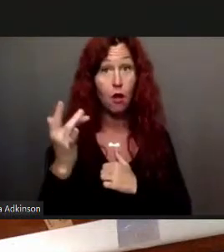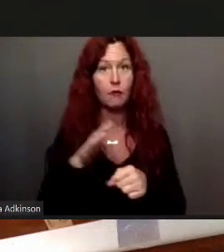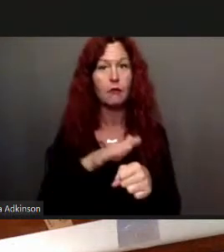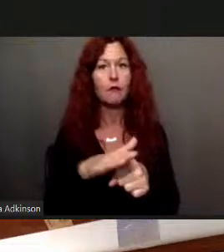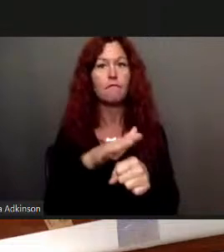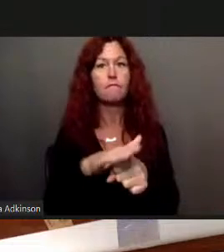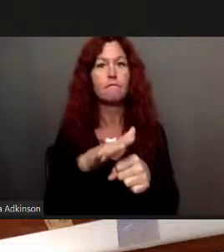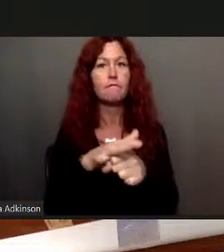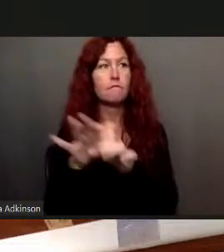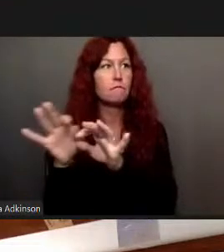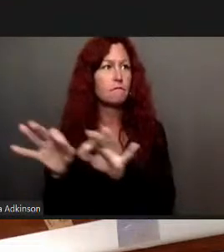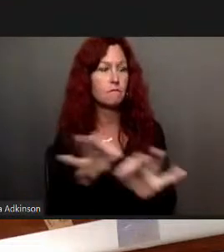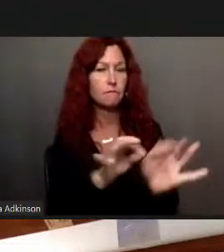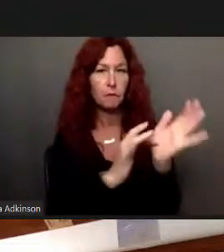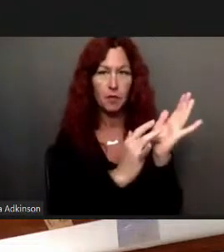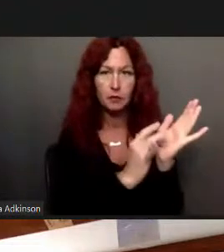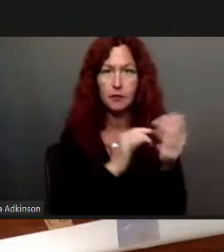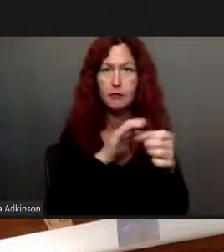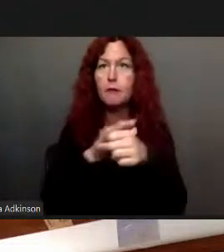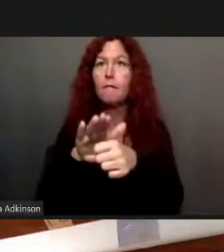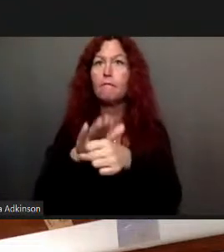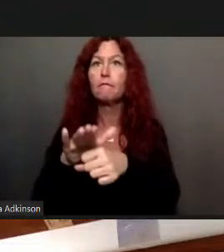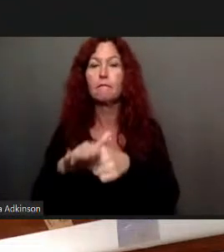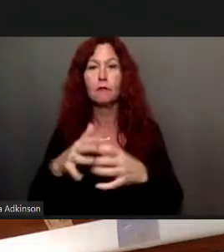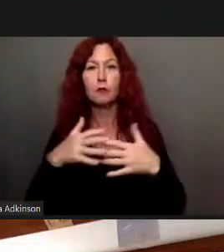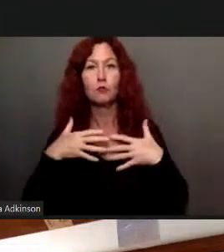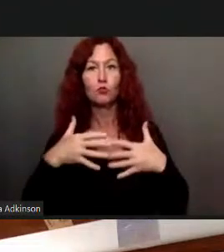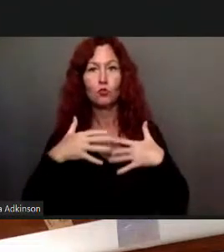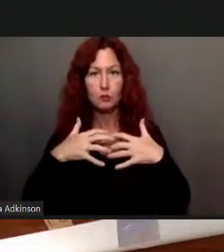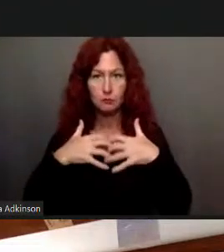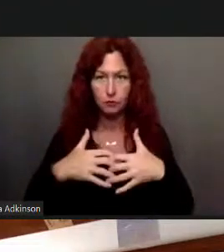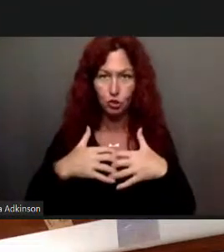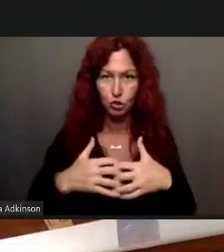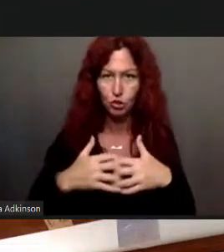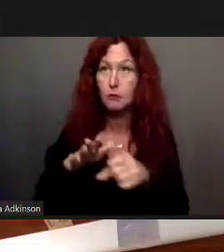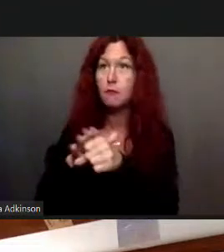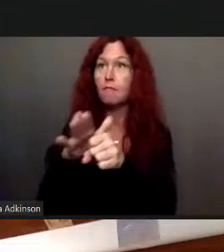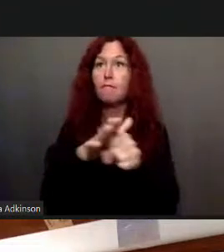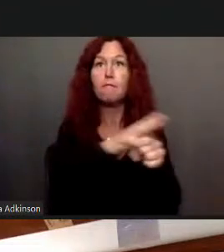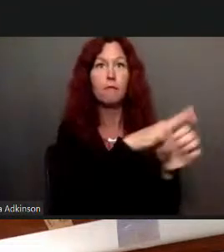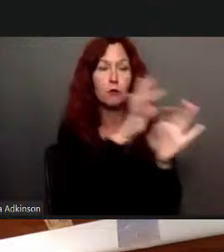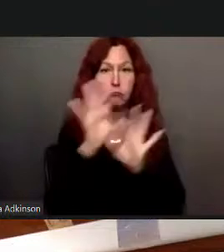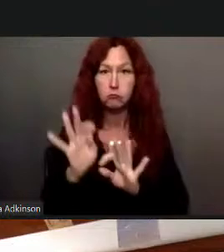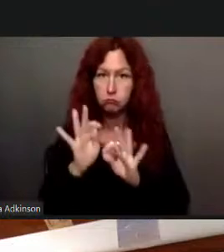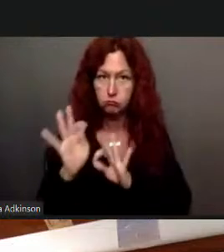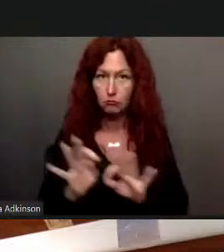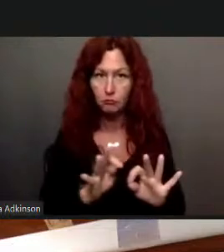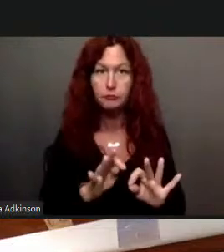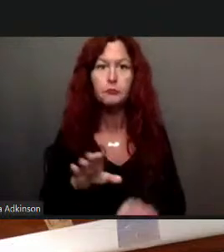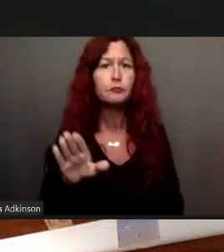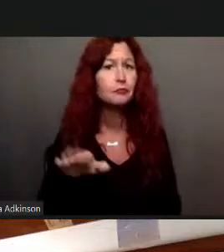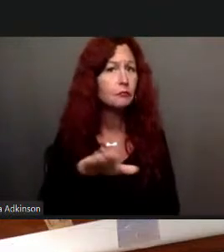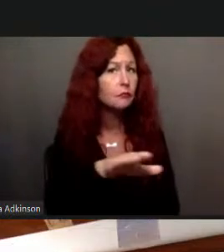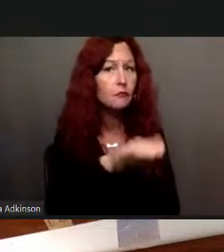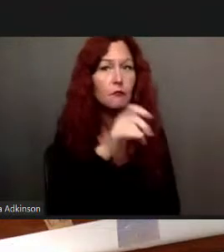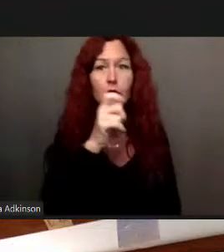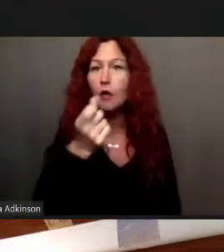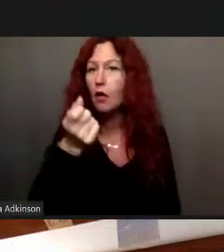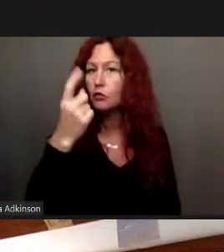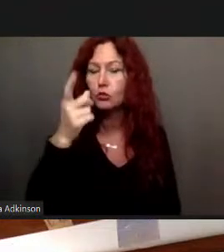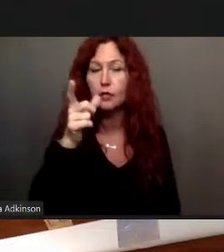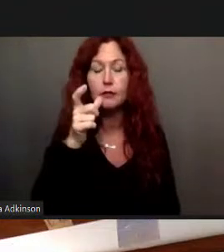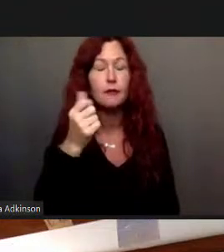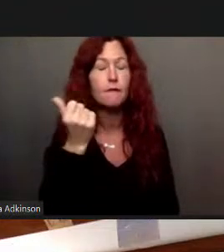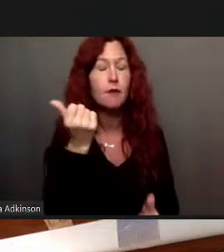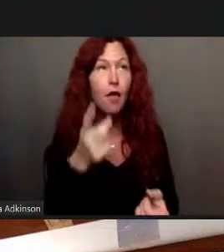is a situation that, and I just want to be very clear on this, if everybody does everything as beautifully as the